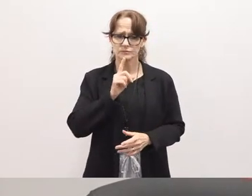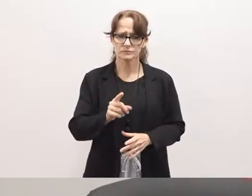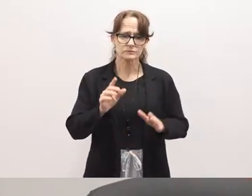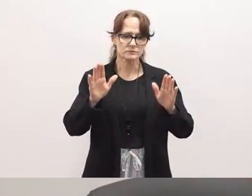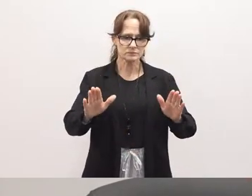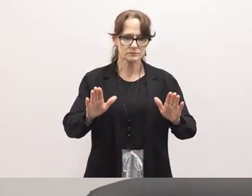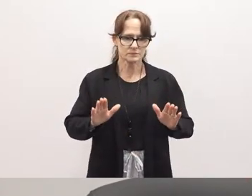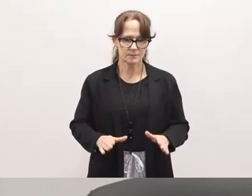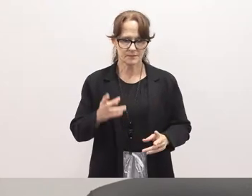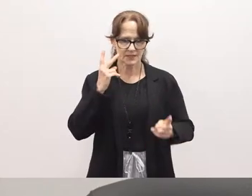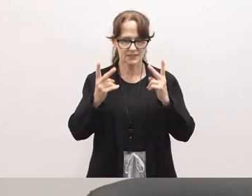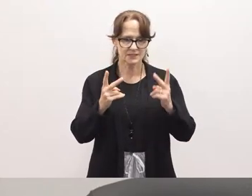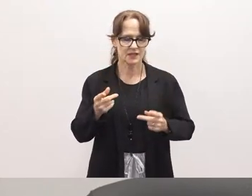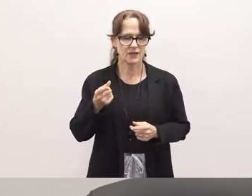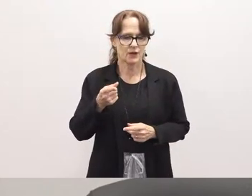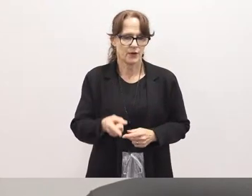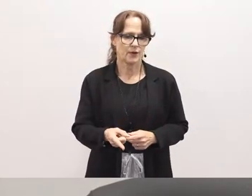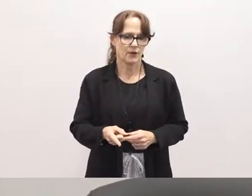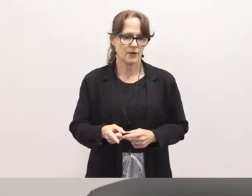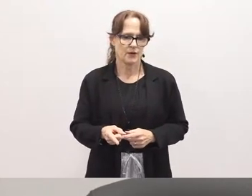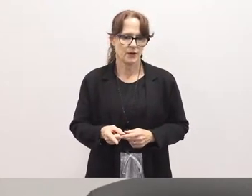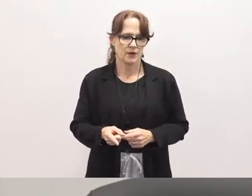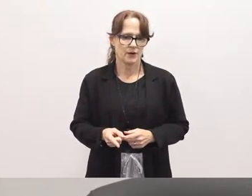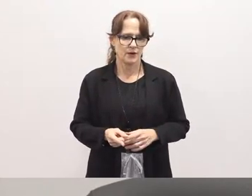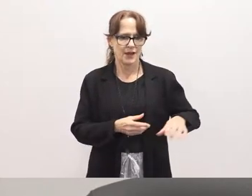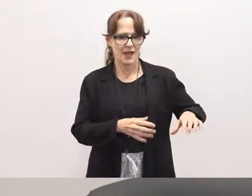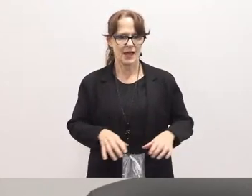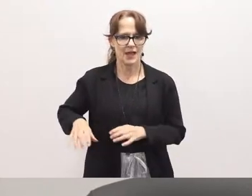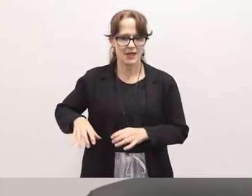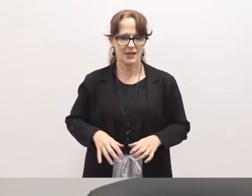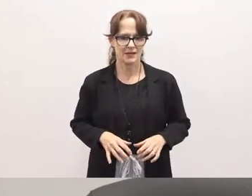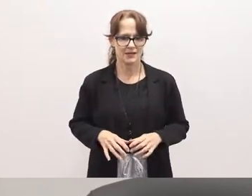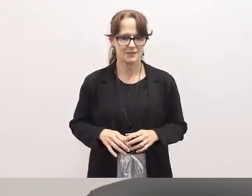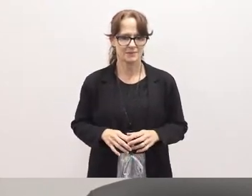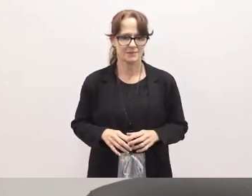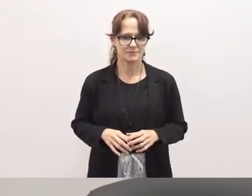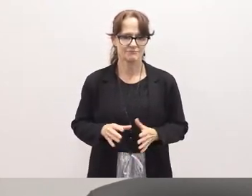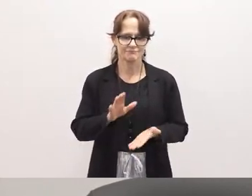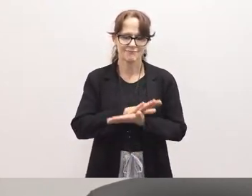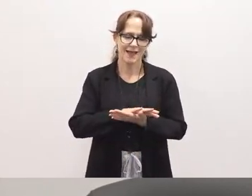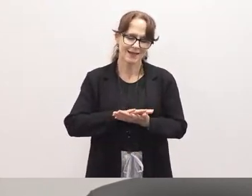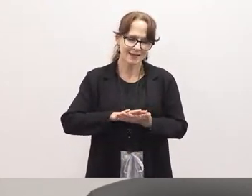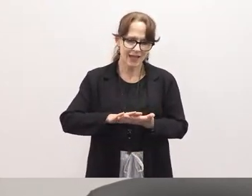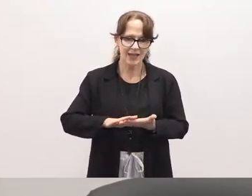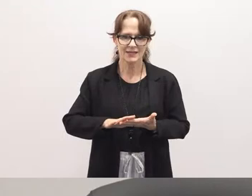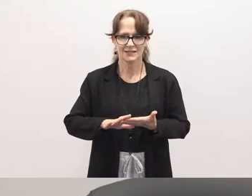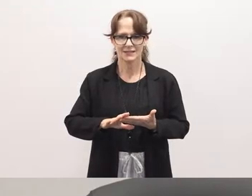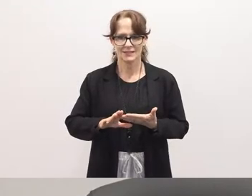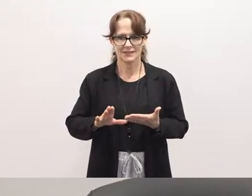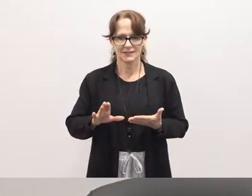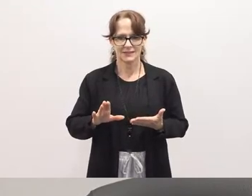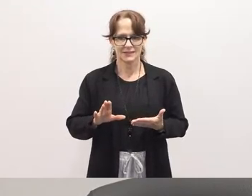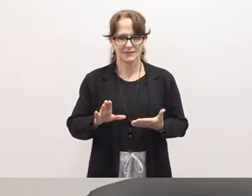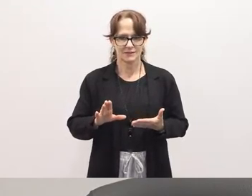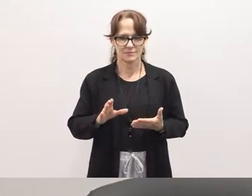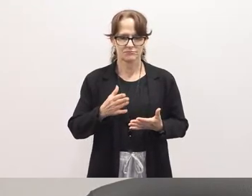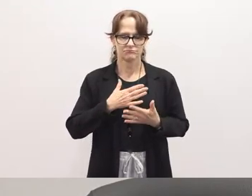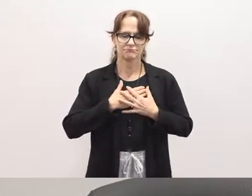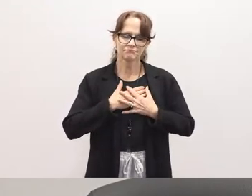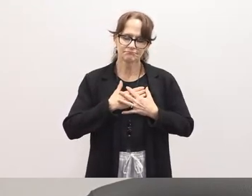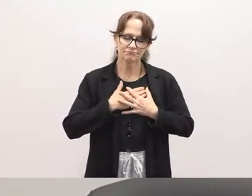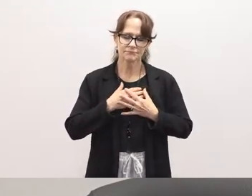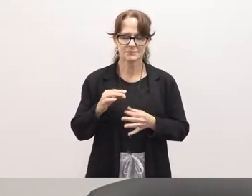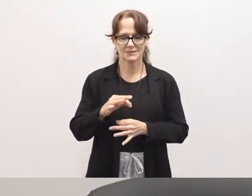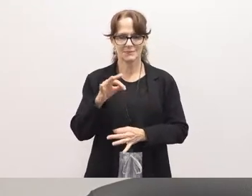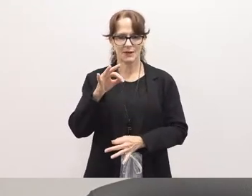wonderful to see her in action. She has such a kind and a tender